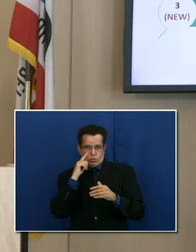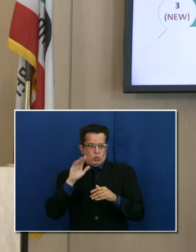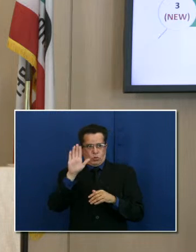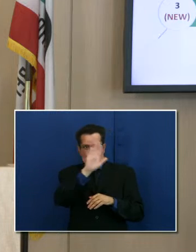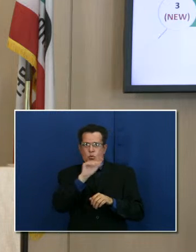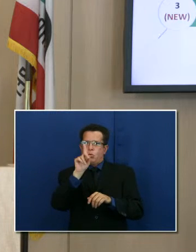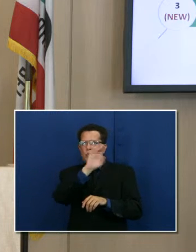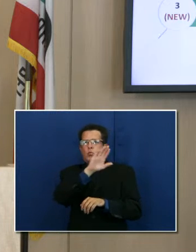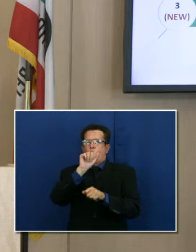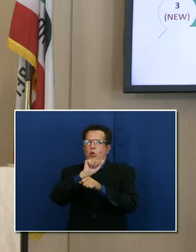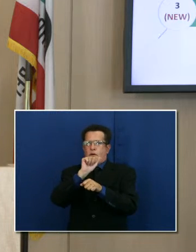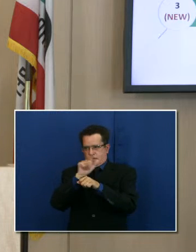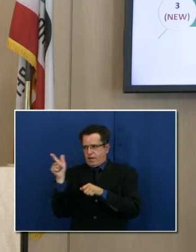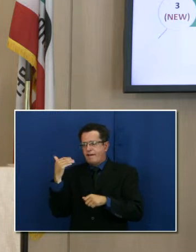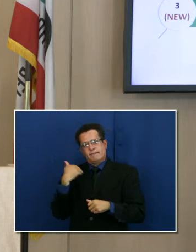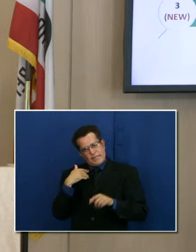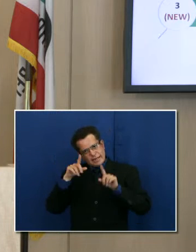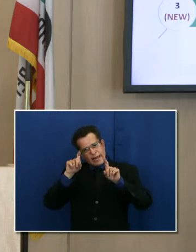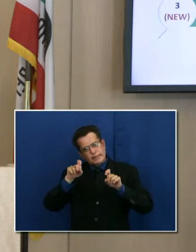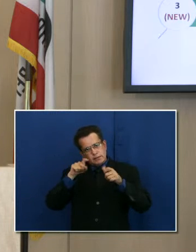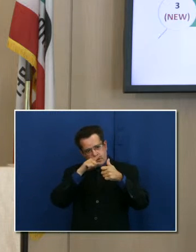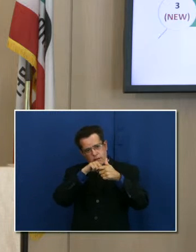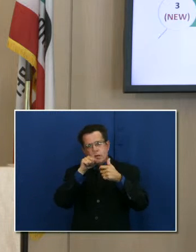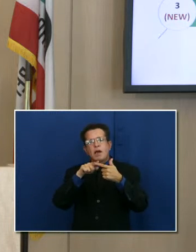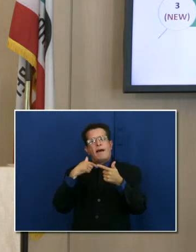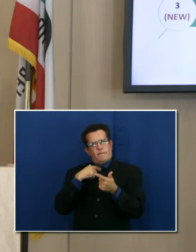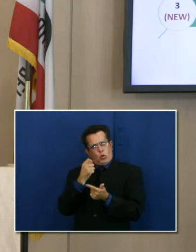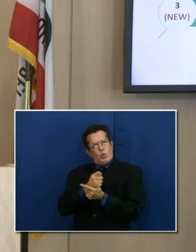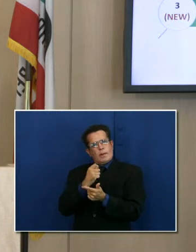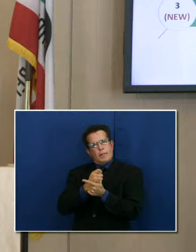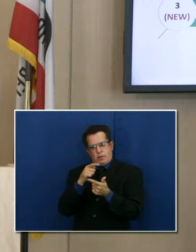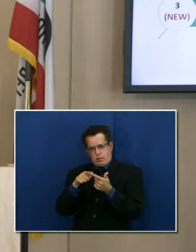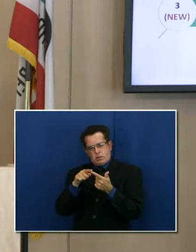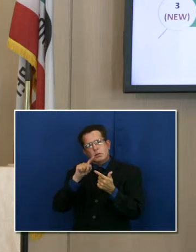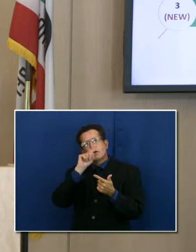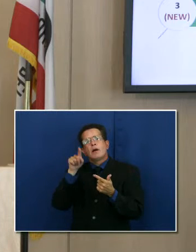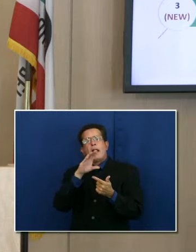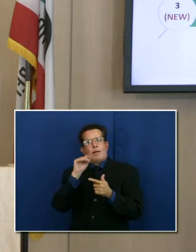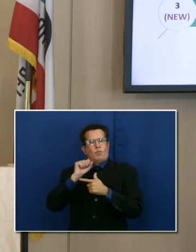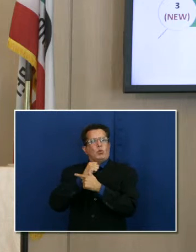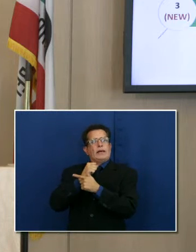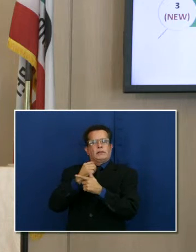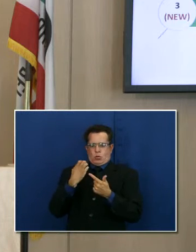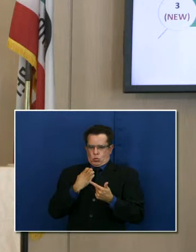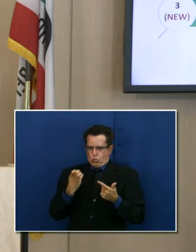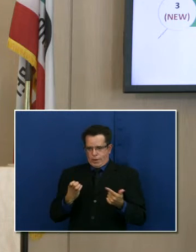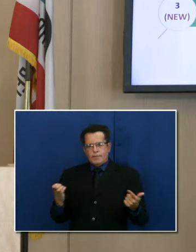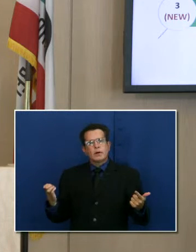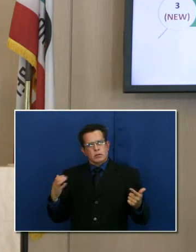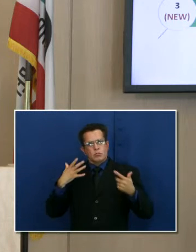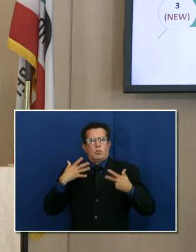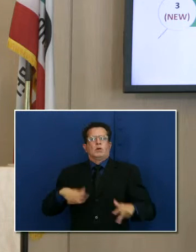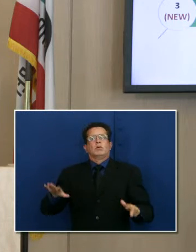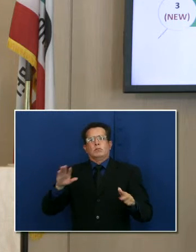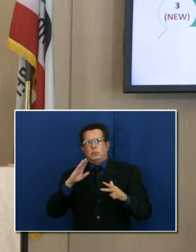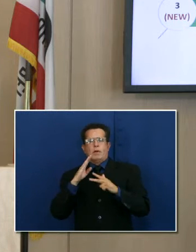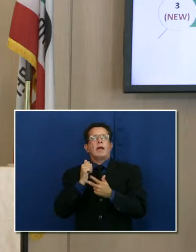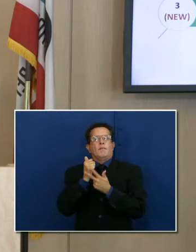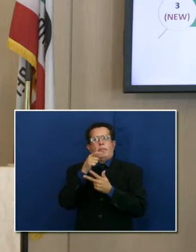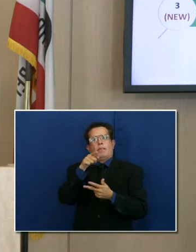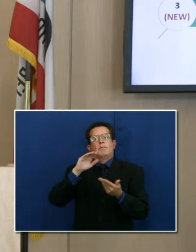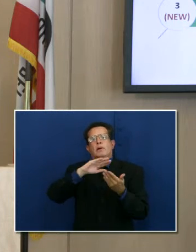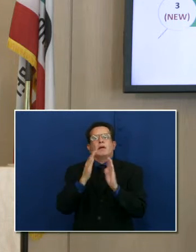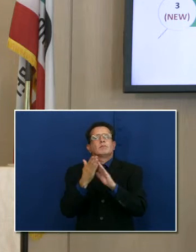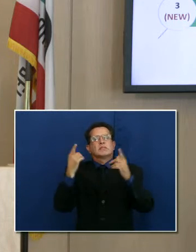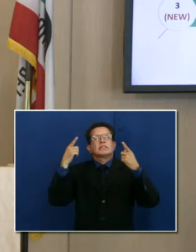workforce have access to testing, to treatment, and protections in place to help them be successful. Now,